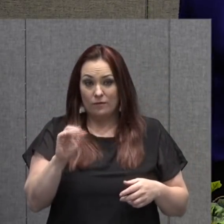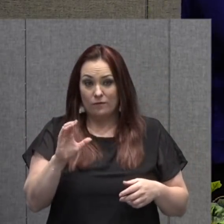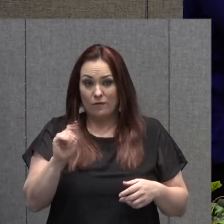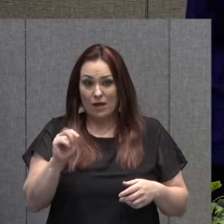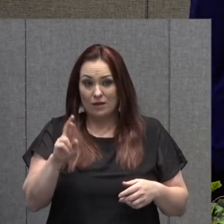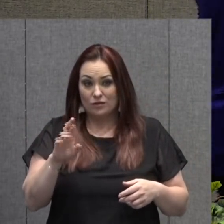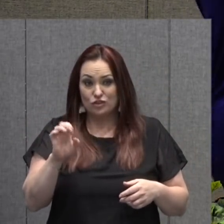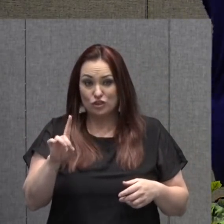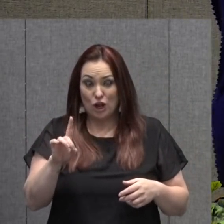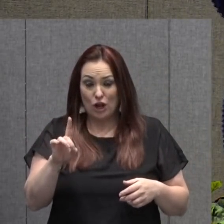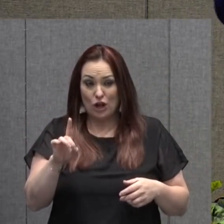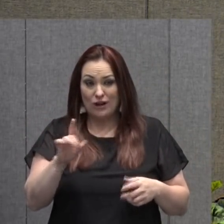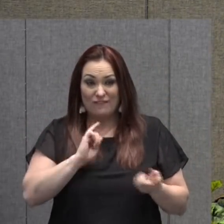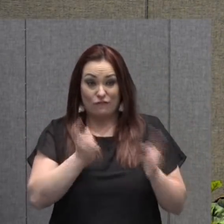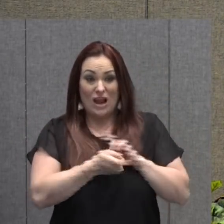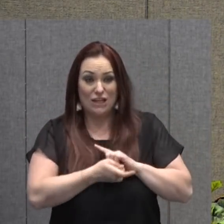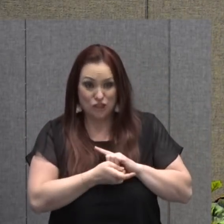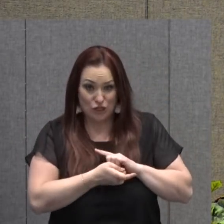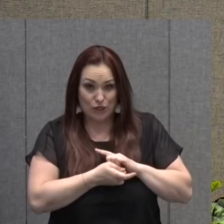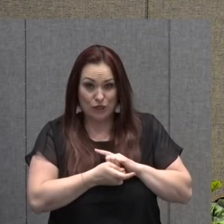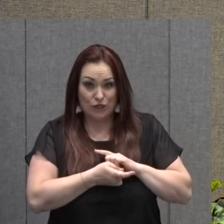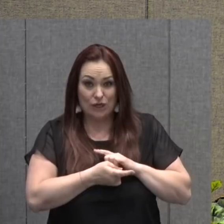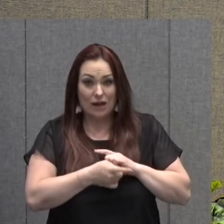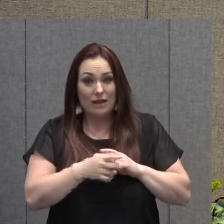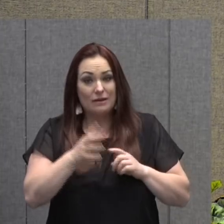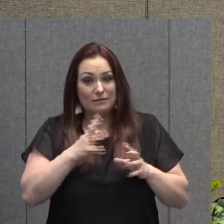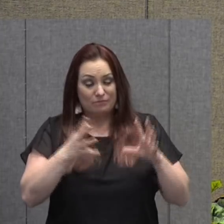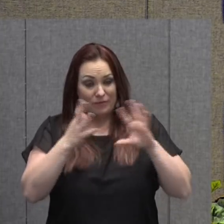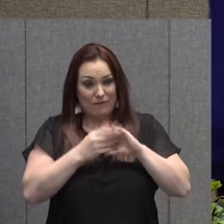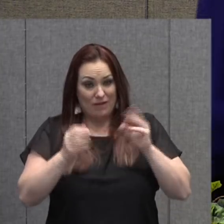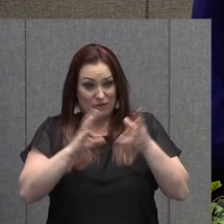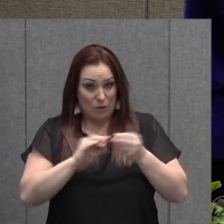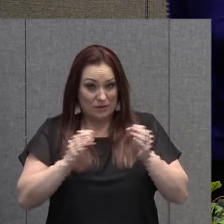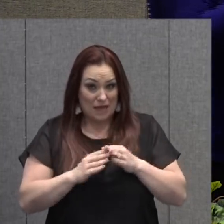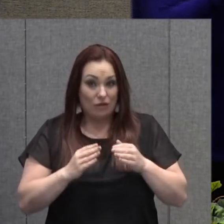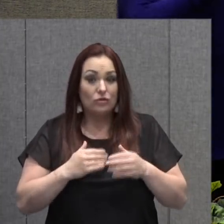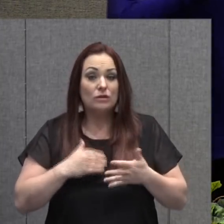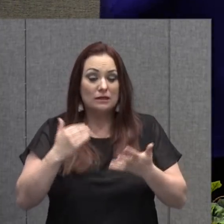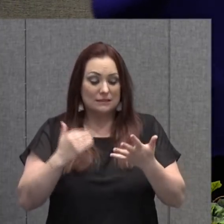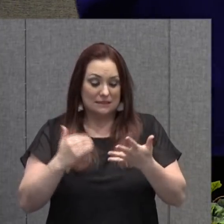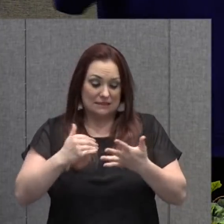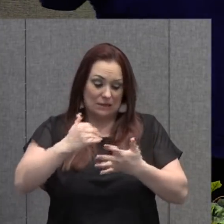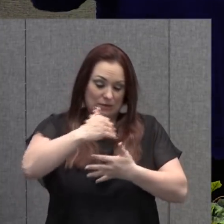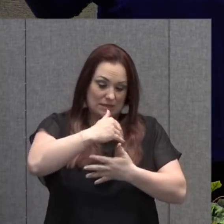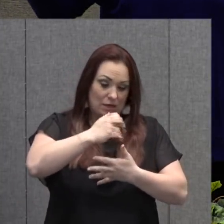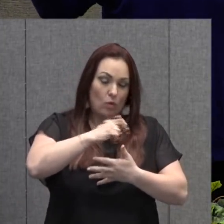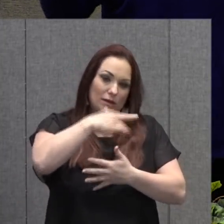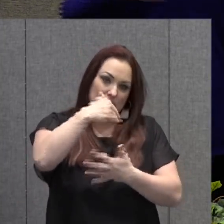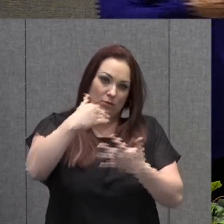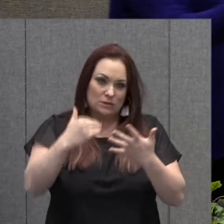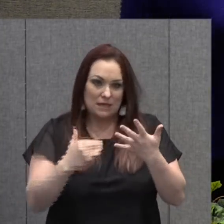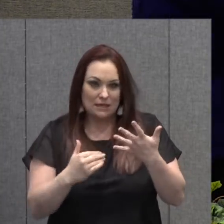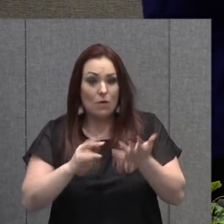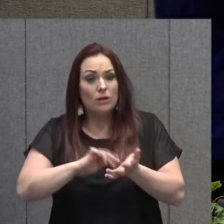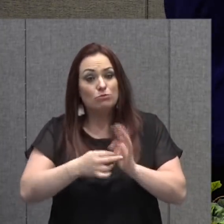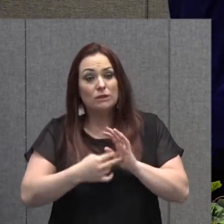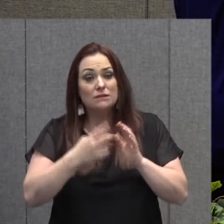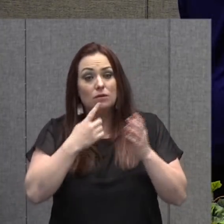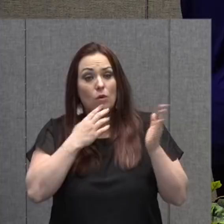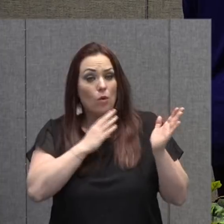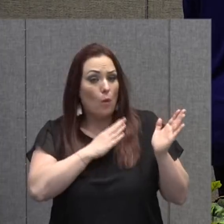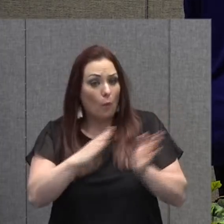sequencing really quick. I just want to go over that word sequencing. Sequencing is the order of events. So